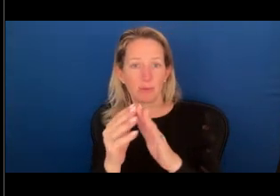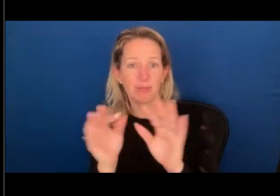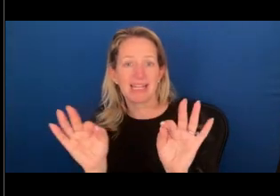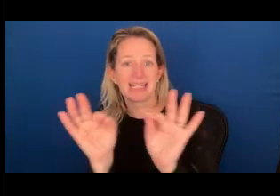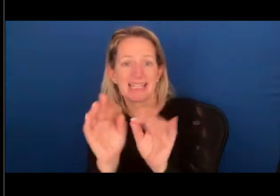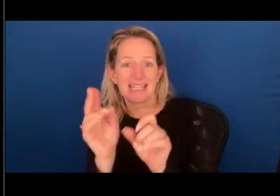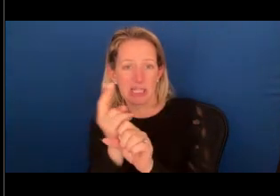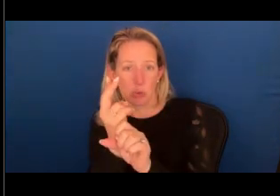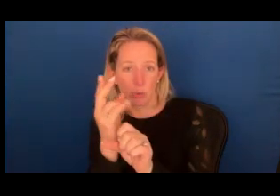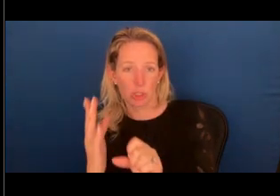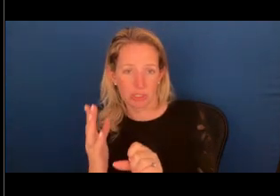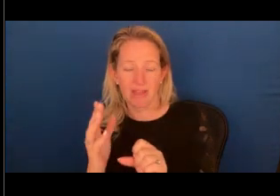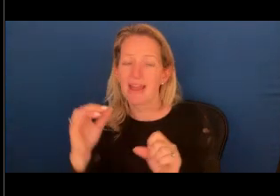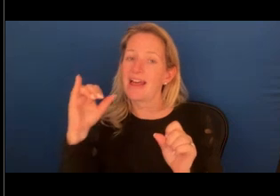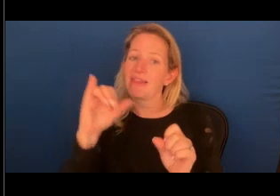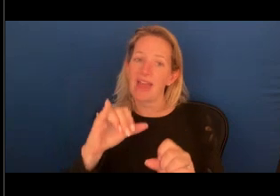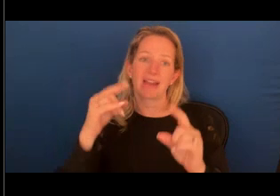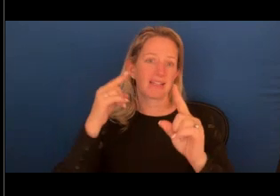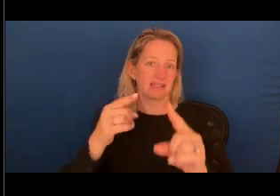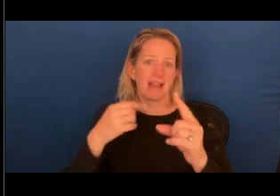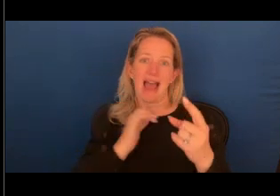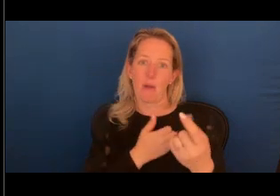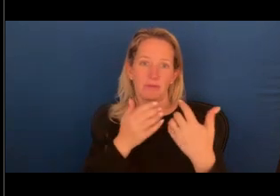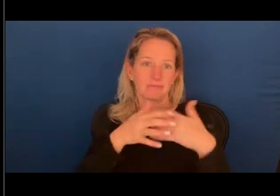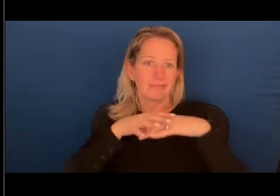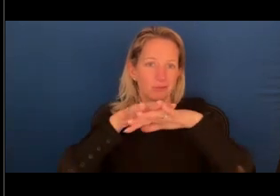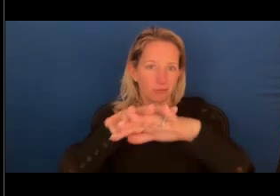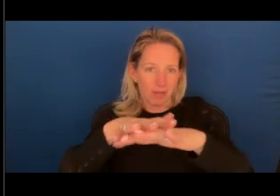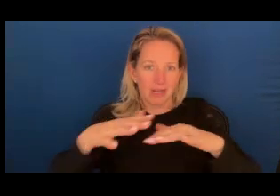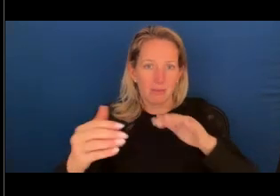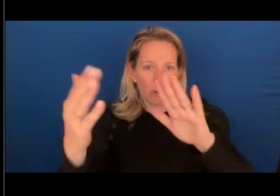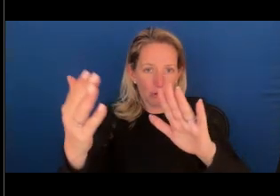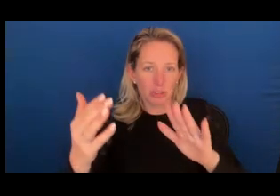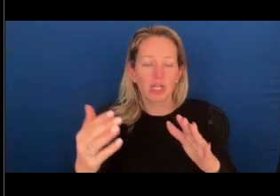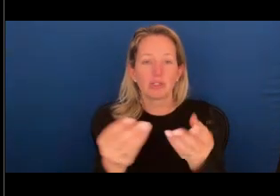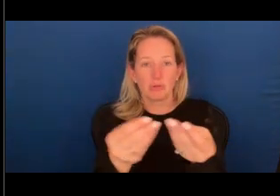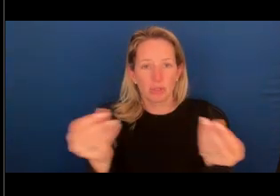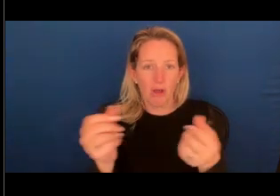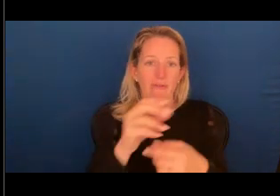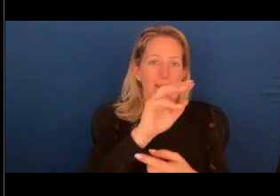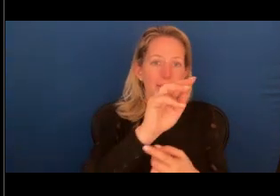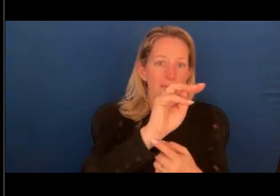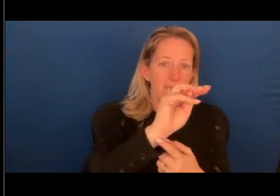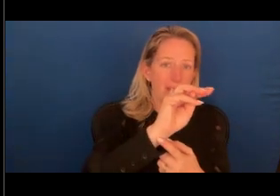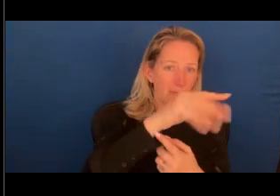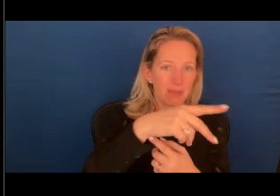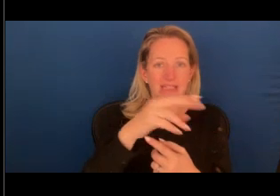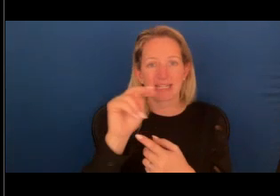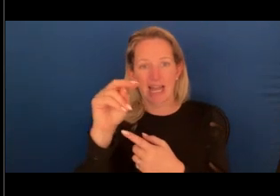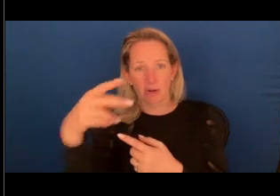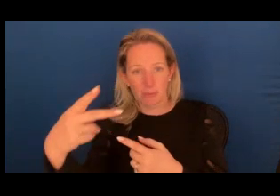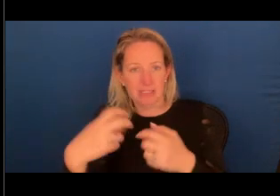point of our integrated approach to solve the micro and nanoplastics. Thank you very much.